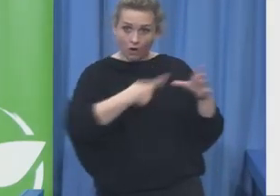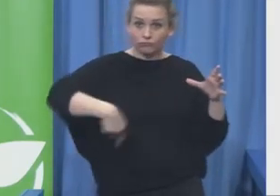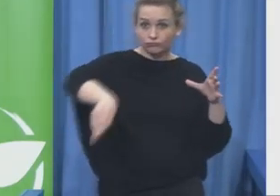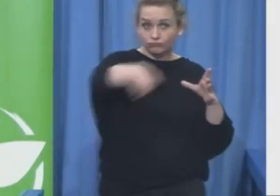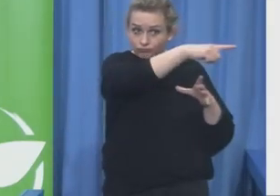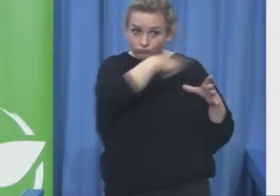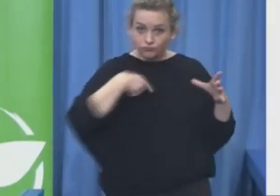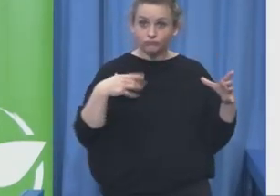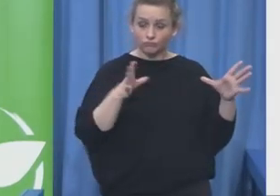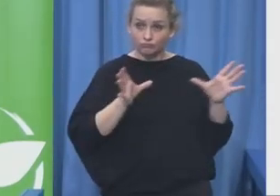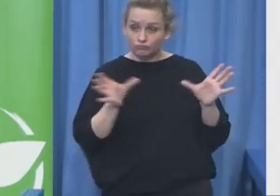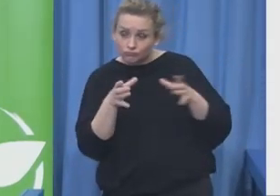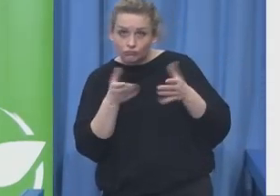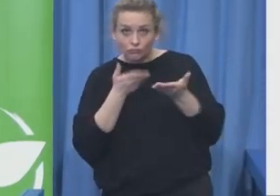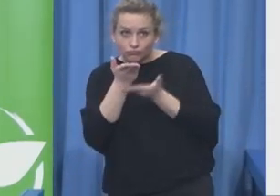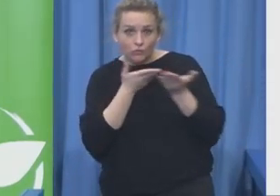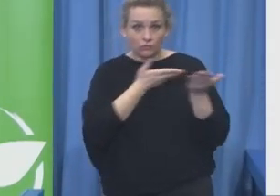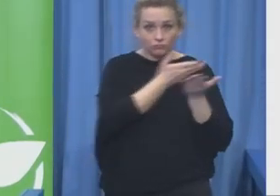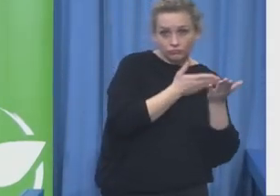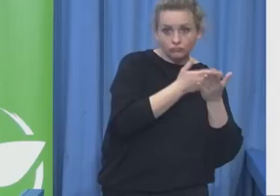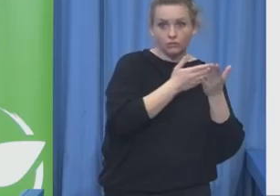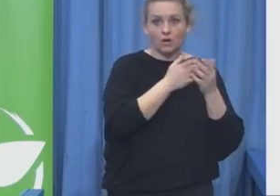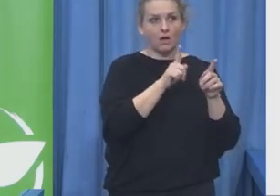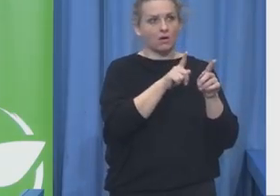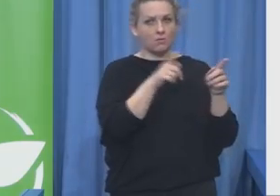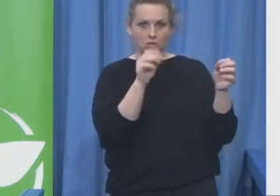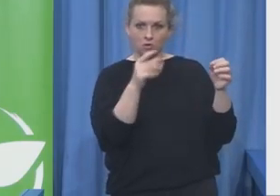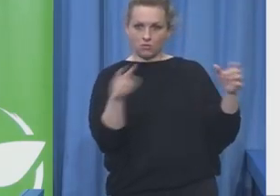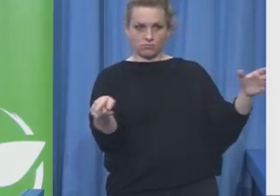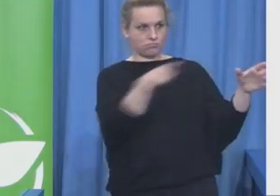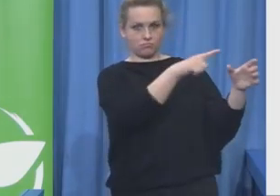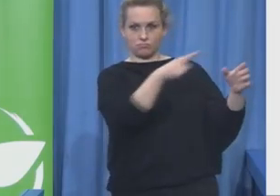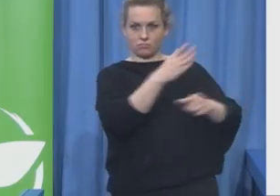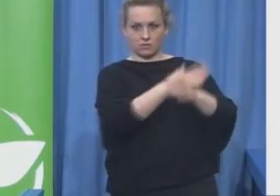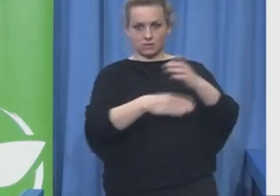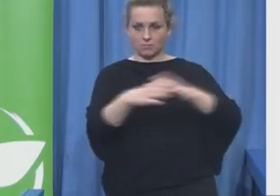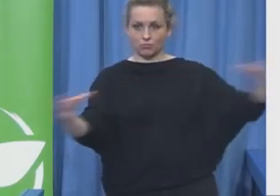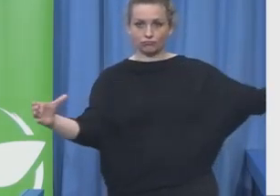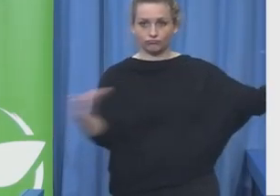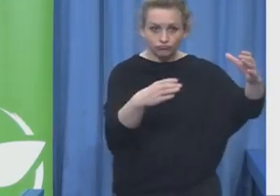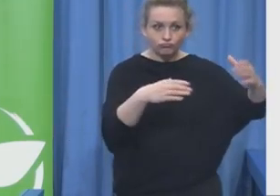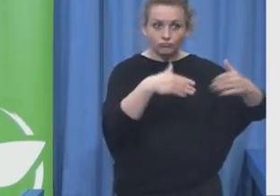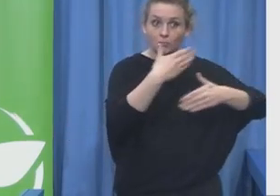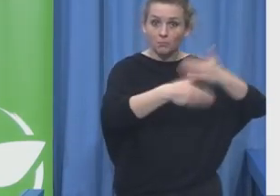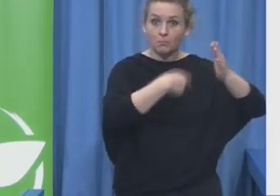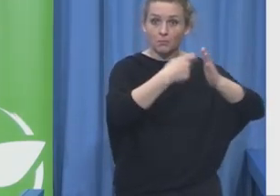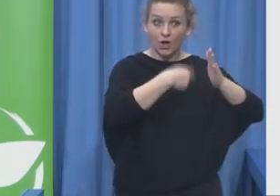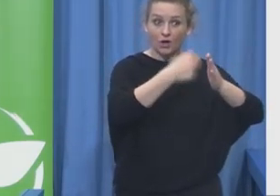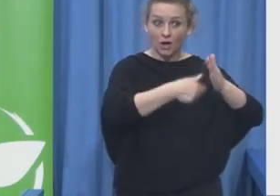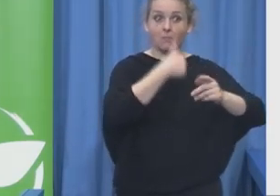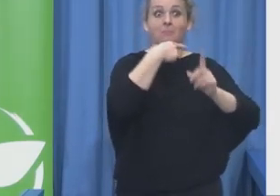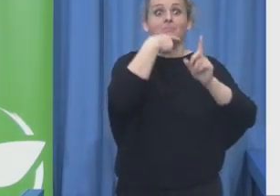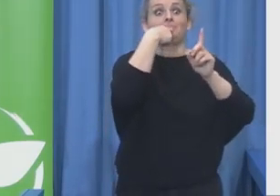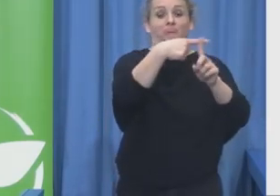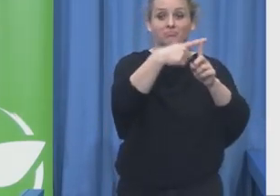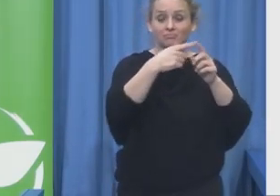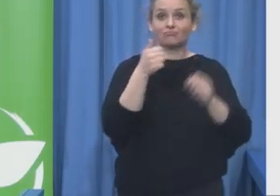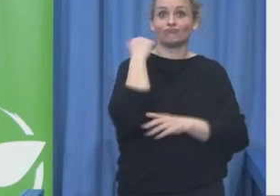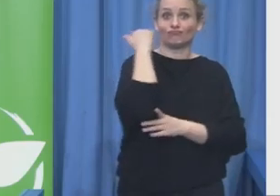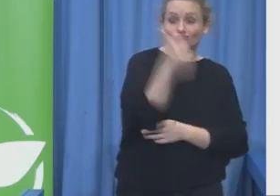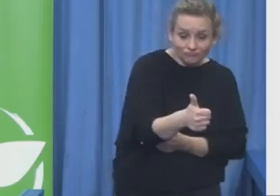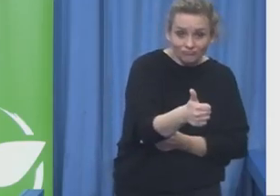In this project, one other key of success is that we, HI is a part of the ILO